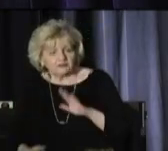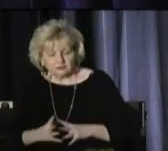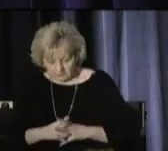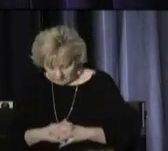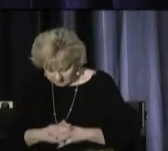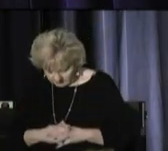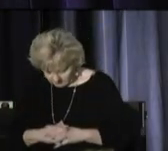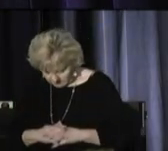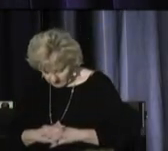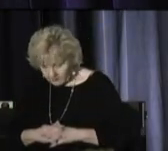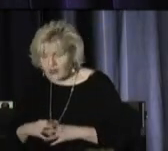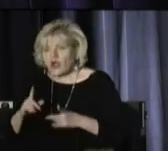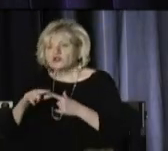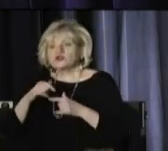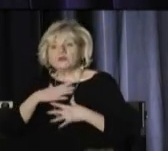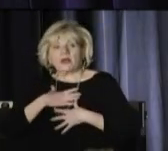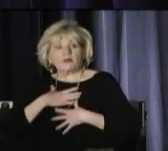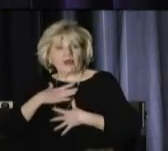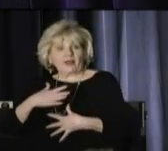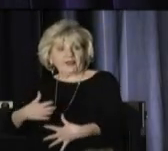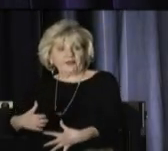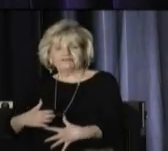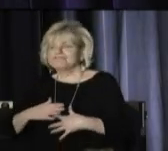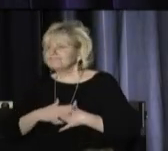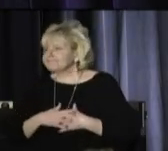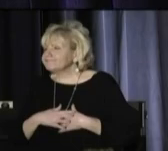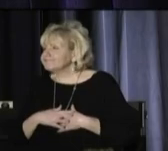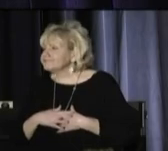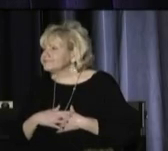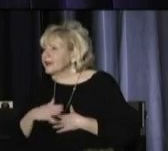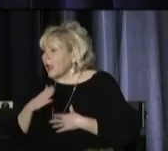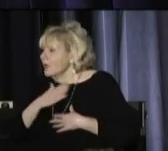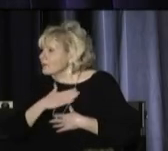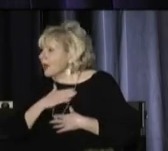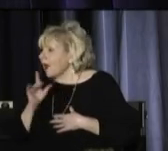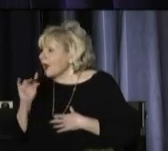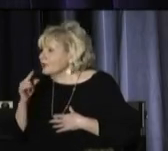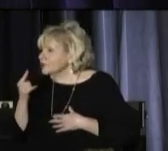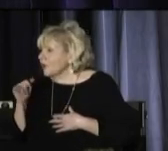Into my breath, I breathe my dog's last breath.